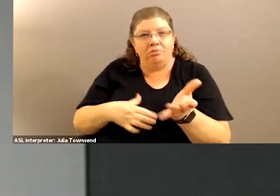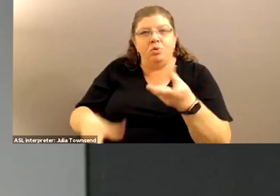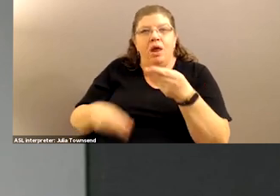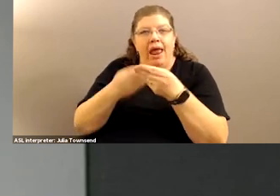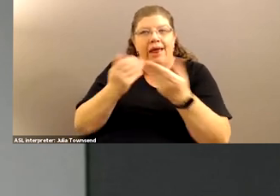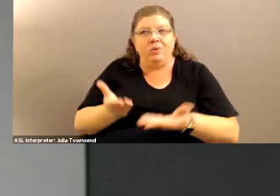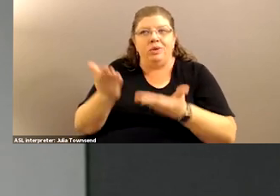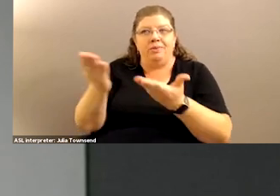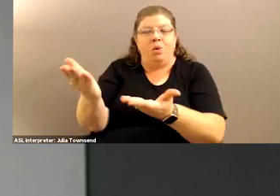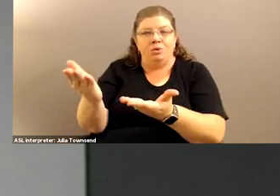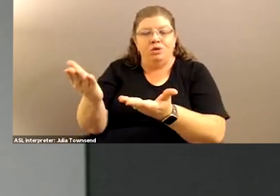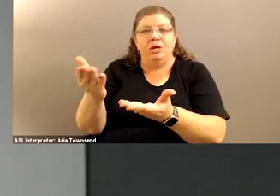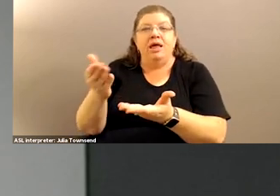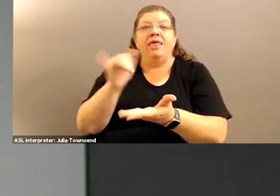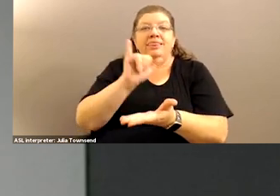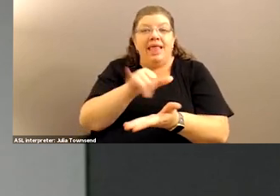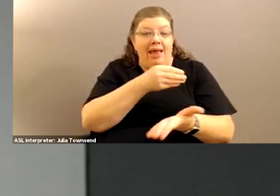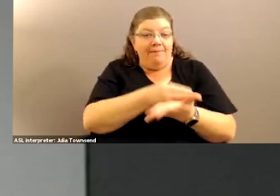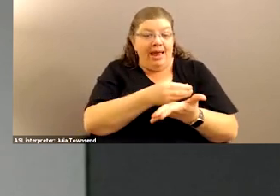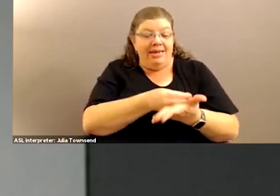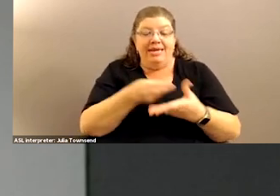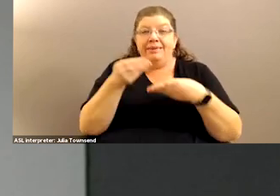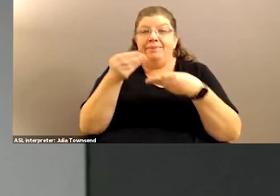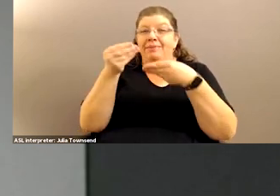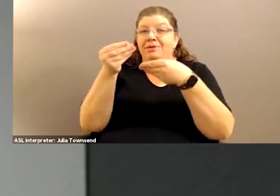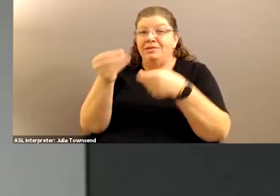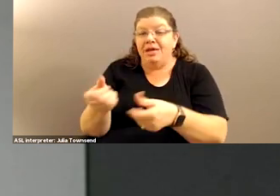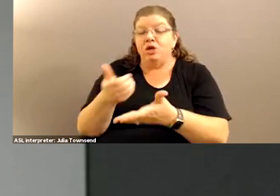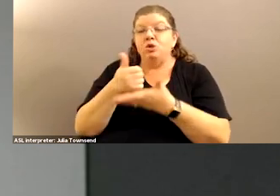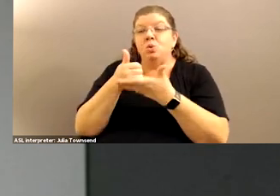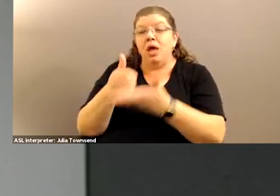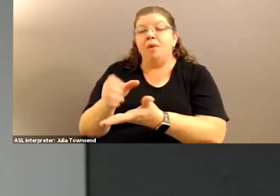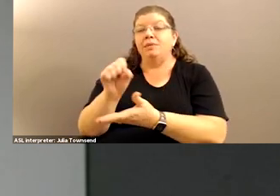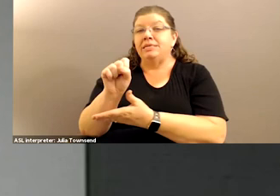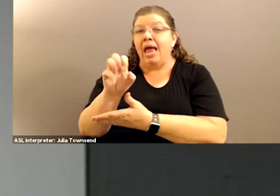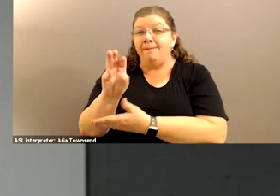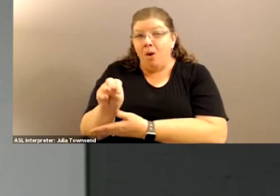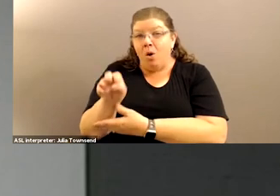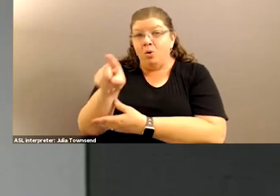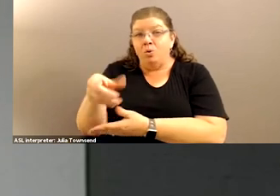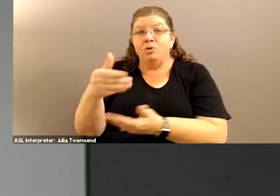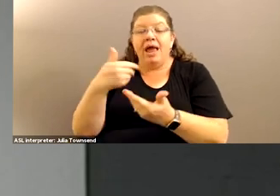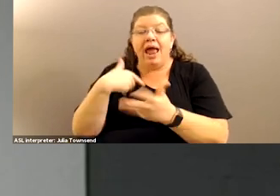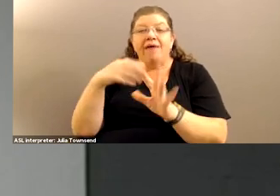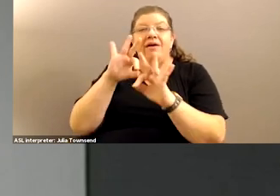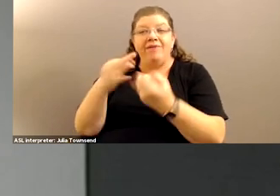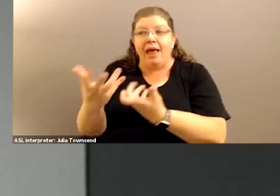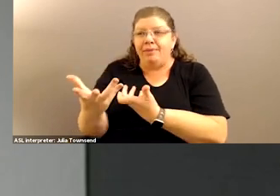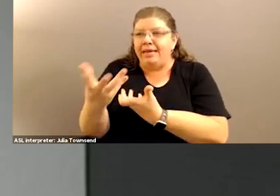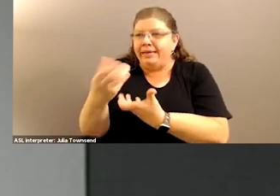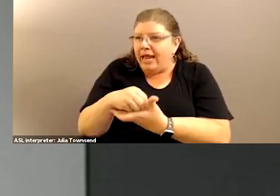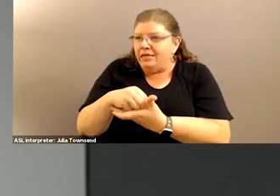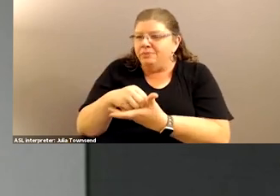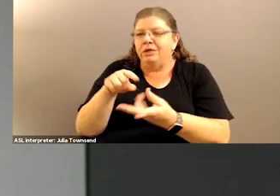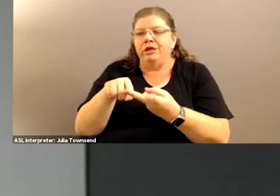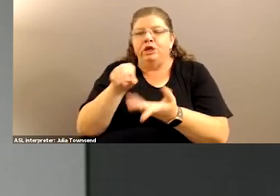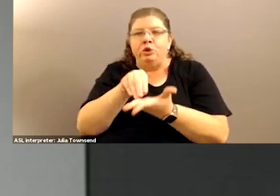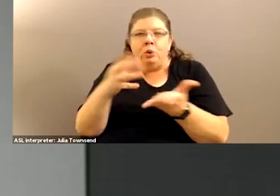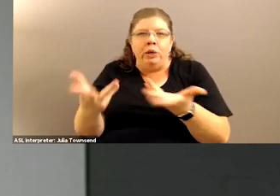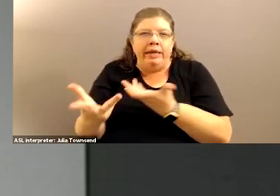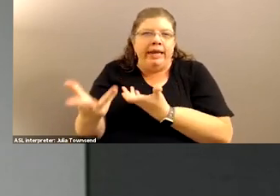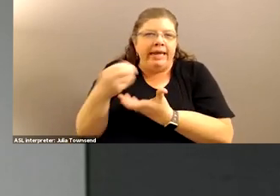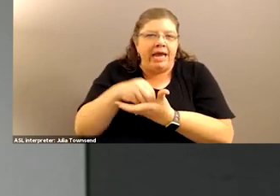that we spend that money to help san marcos have some kind of family engagement student engagement